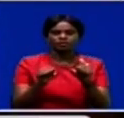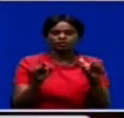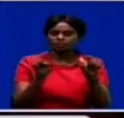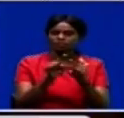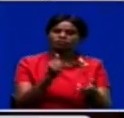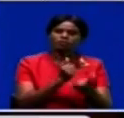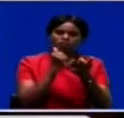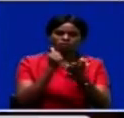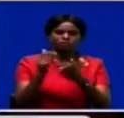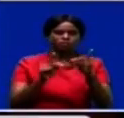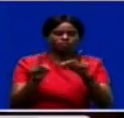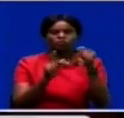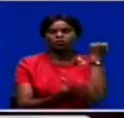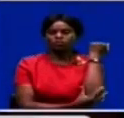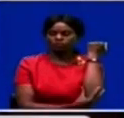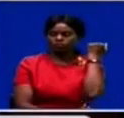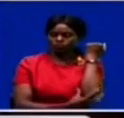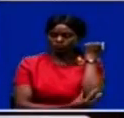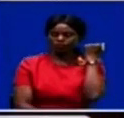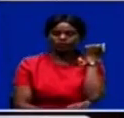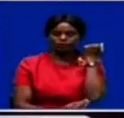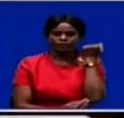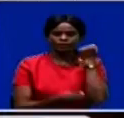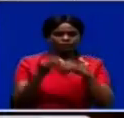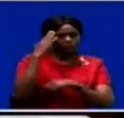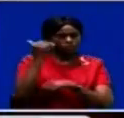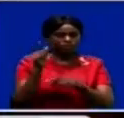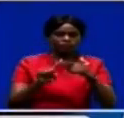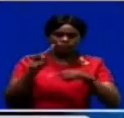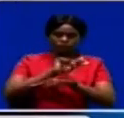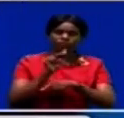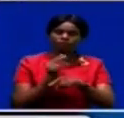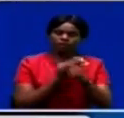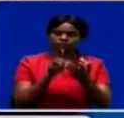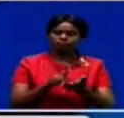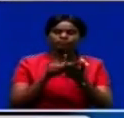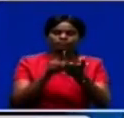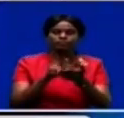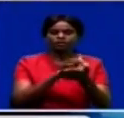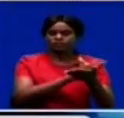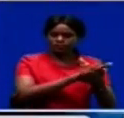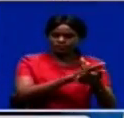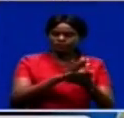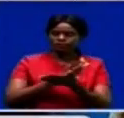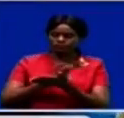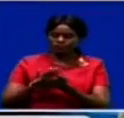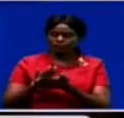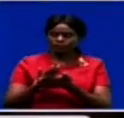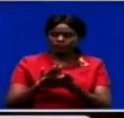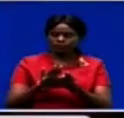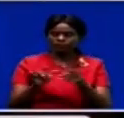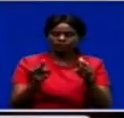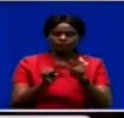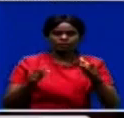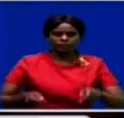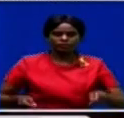in the stated core values. And that is why today we are making this donation of cleaning materials and crutches